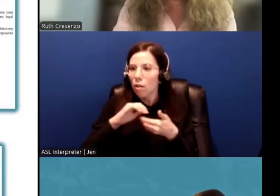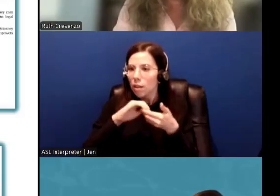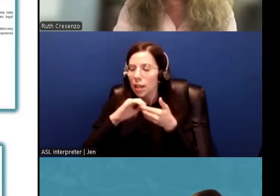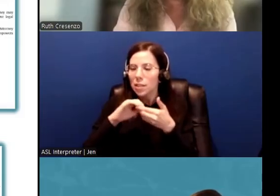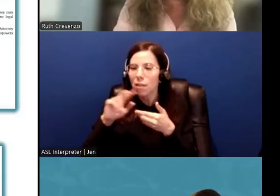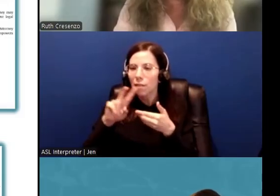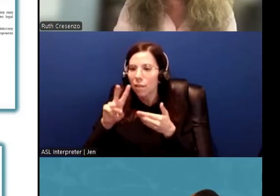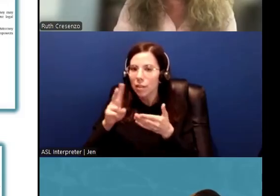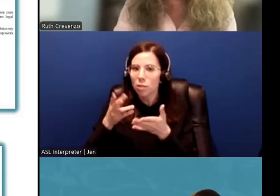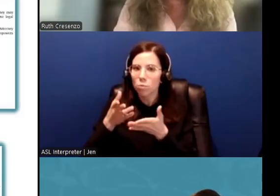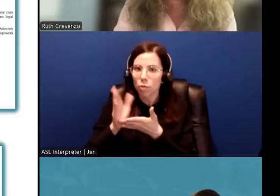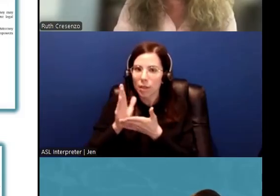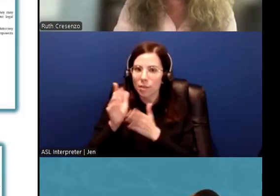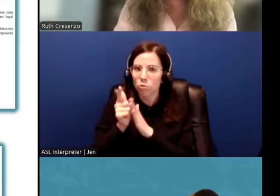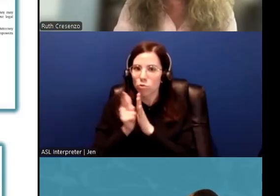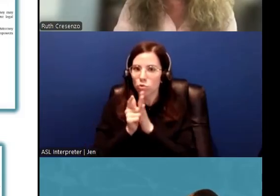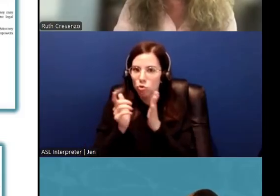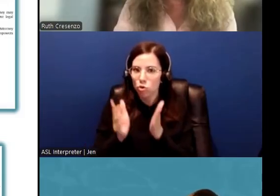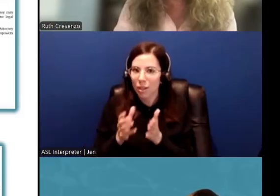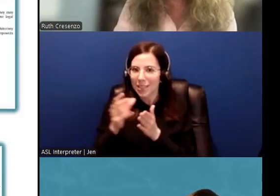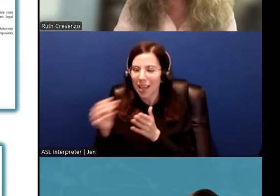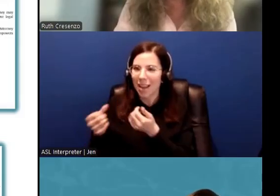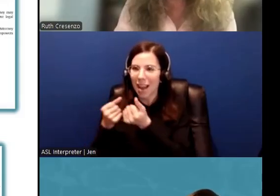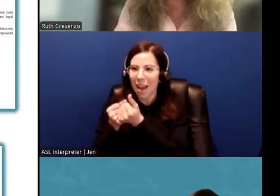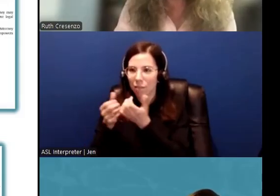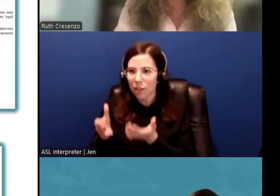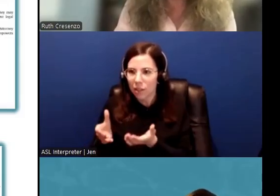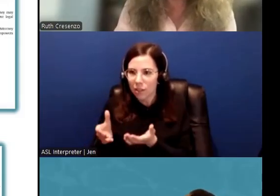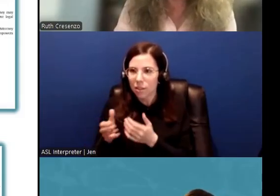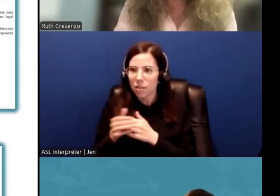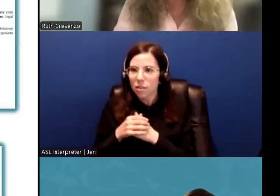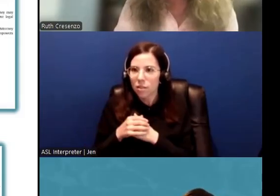Rights Attorneys and Advocates. It's our